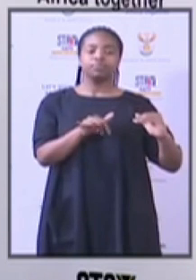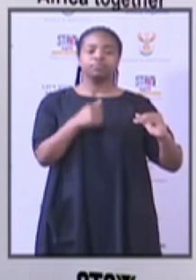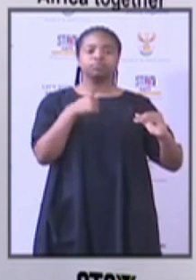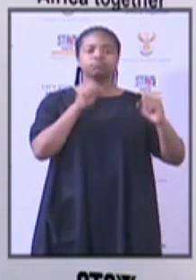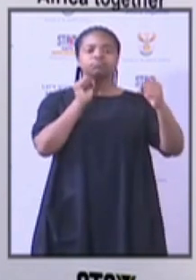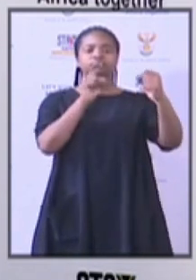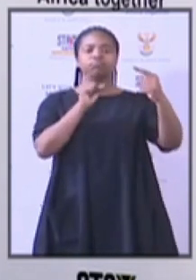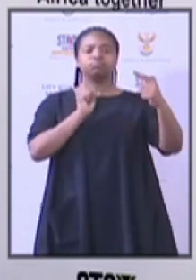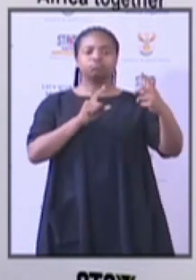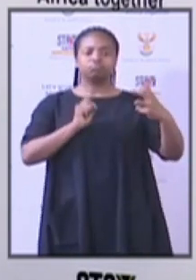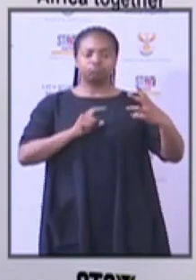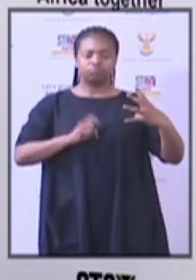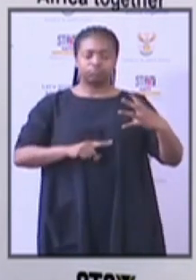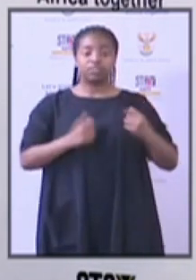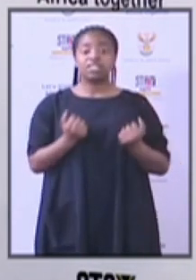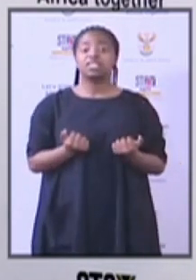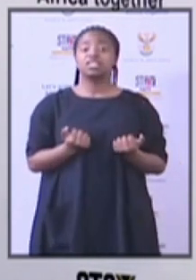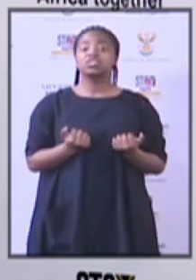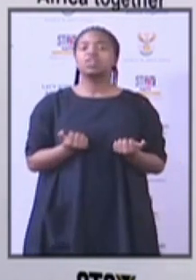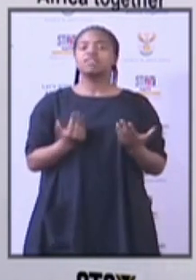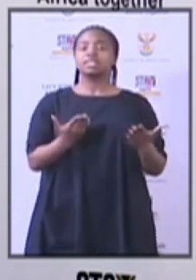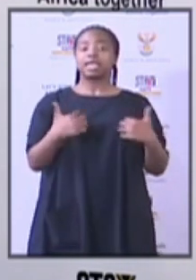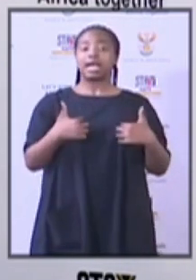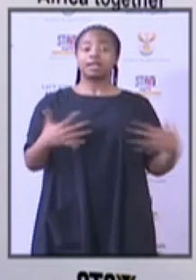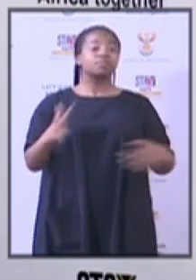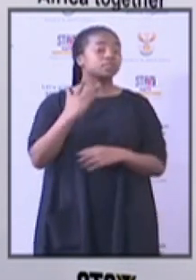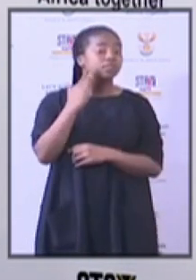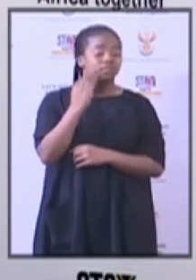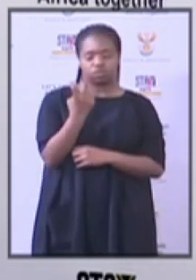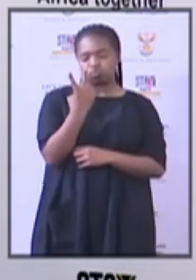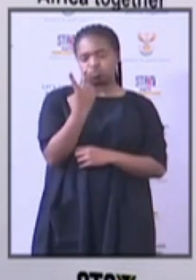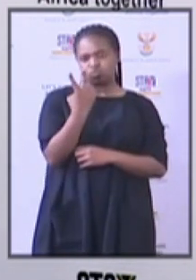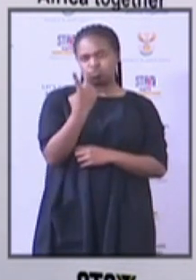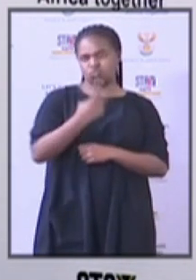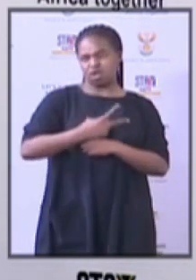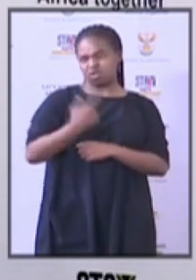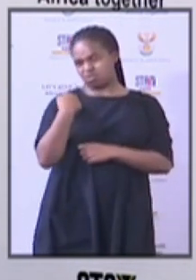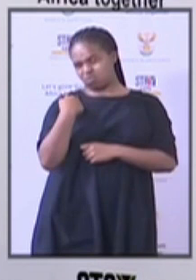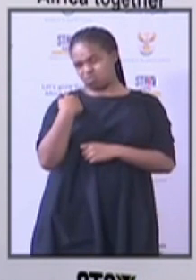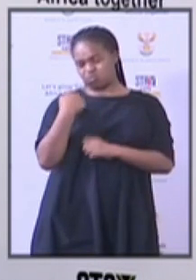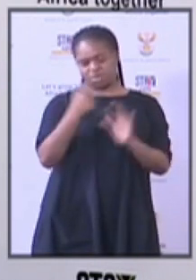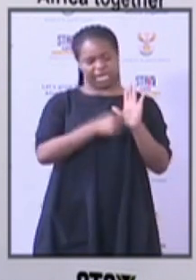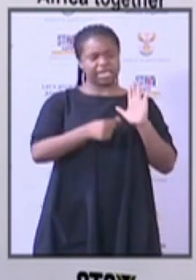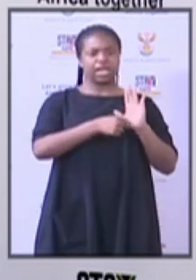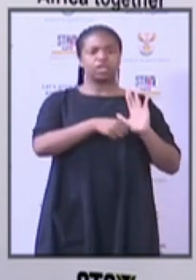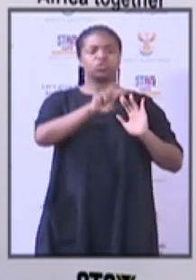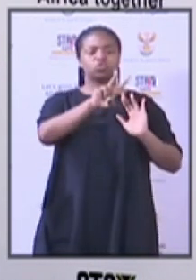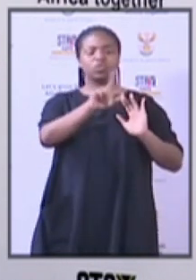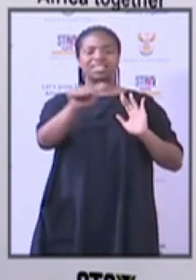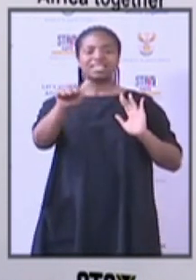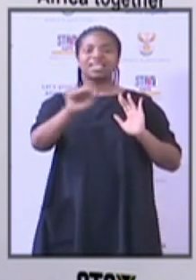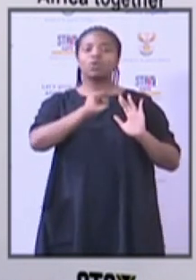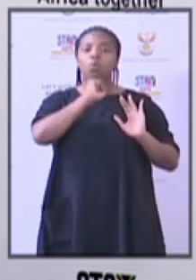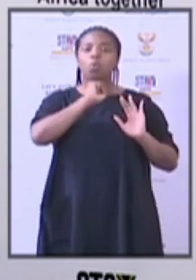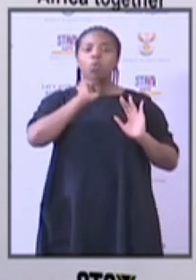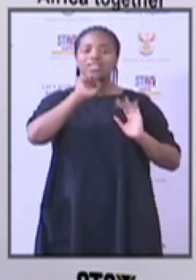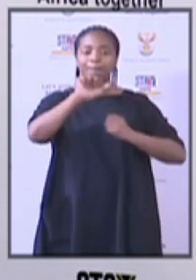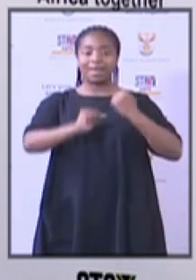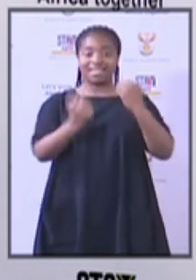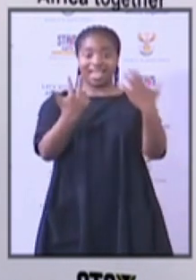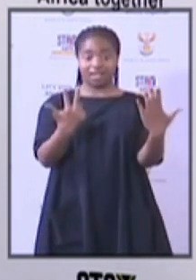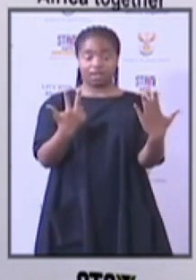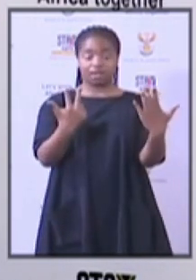These services resumed 2 days ago, that is on the 26th of August, after the